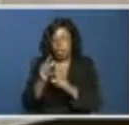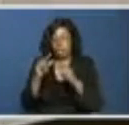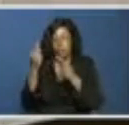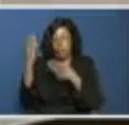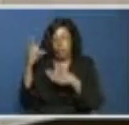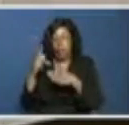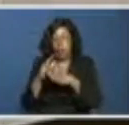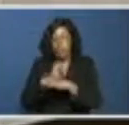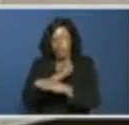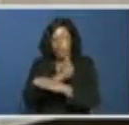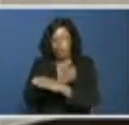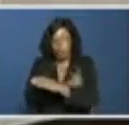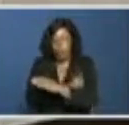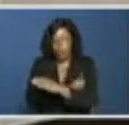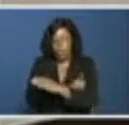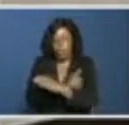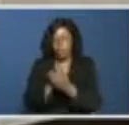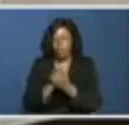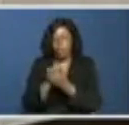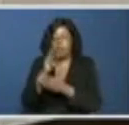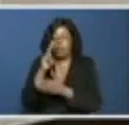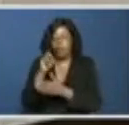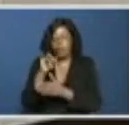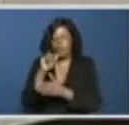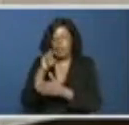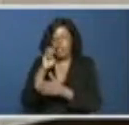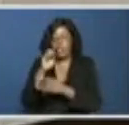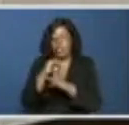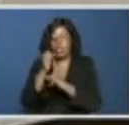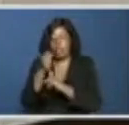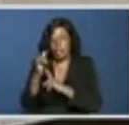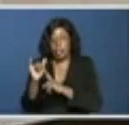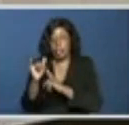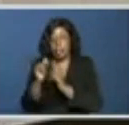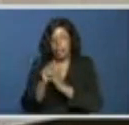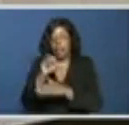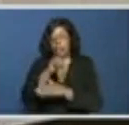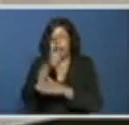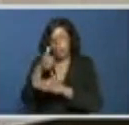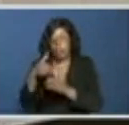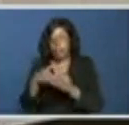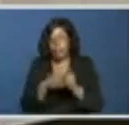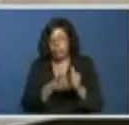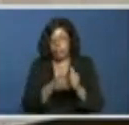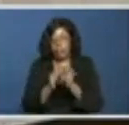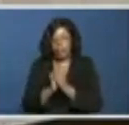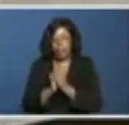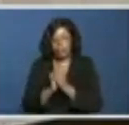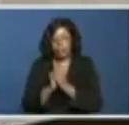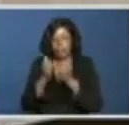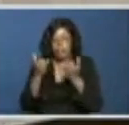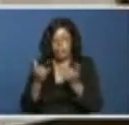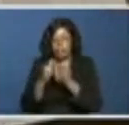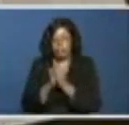Port Authority, the Parry Institute of Marine Science, the Ministry of Tourism, among others, and was headed by the DMR. The task force seems